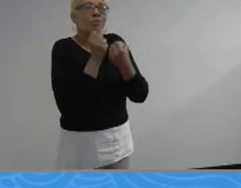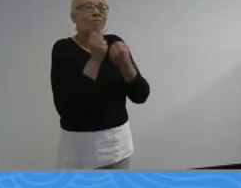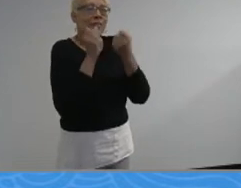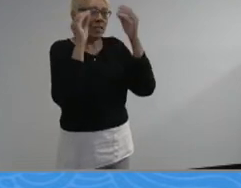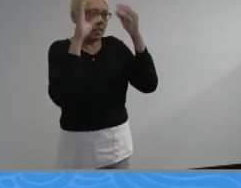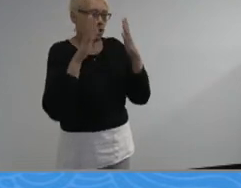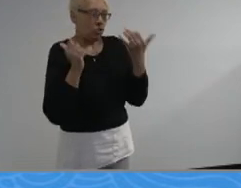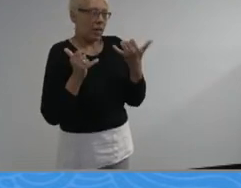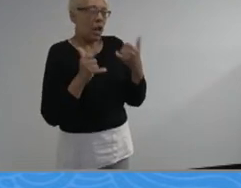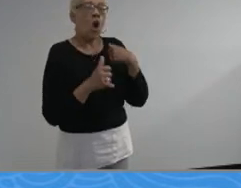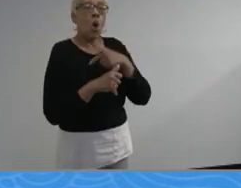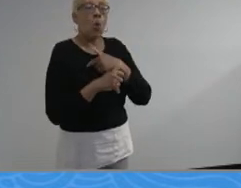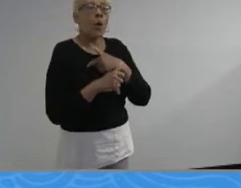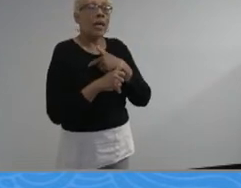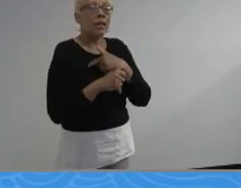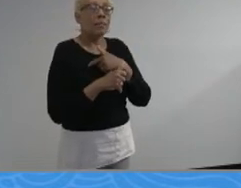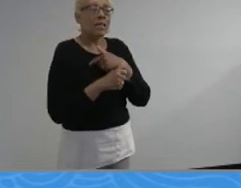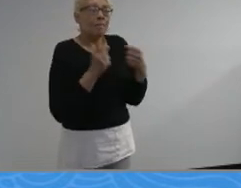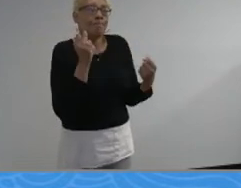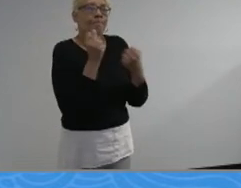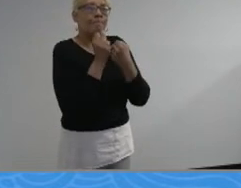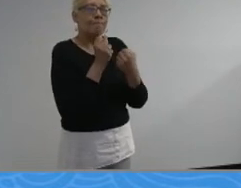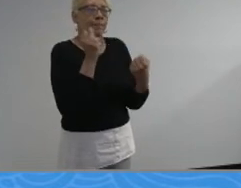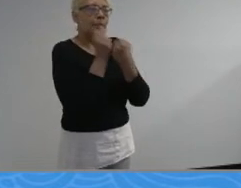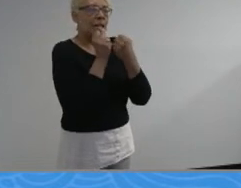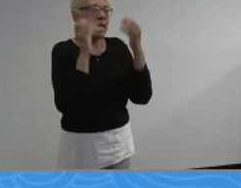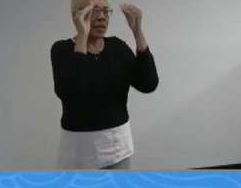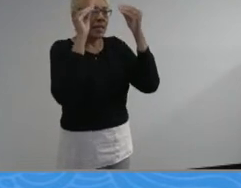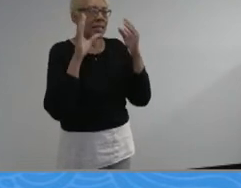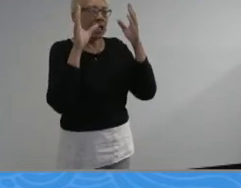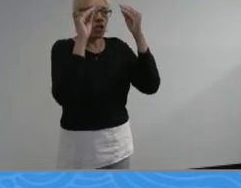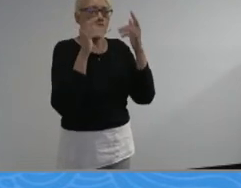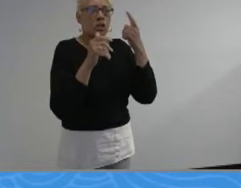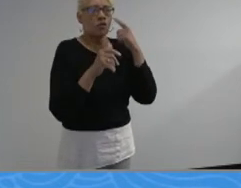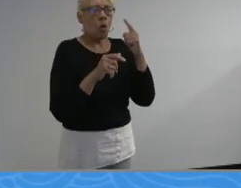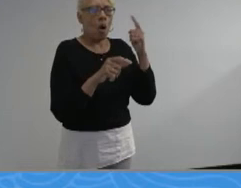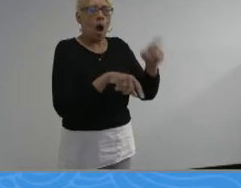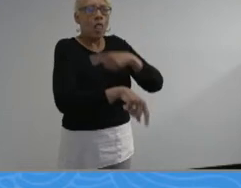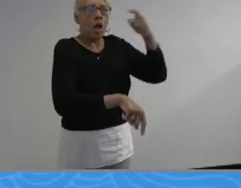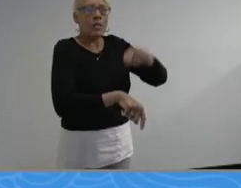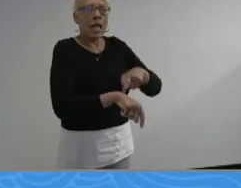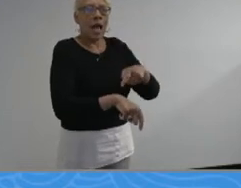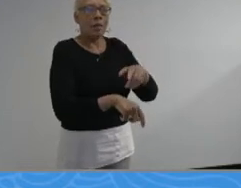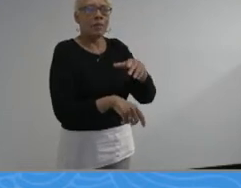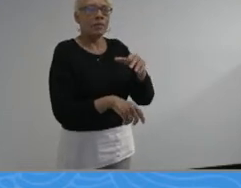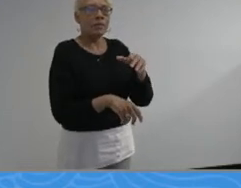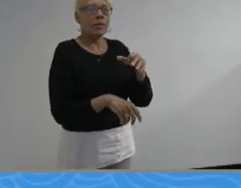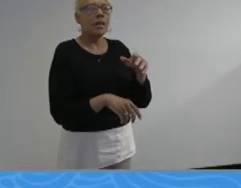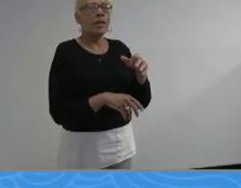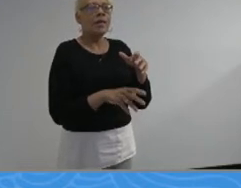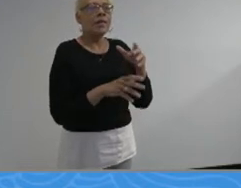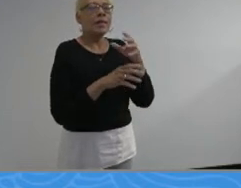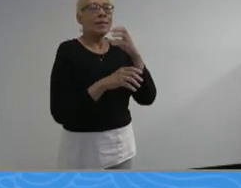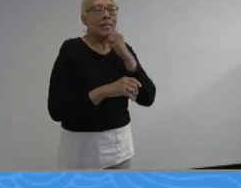here for a second. We've been advocating for teachers for a long time to engage in